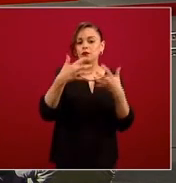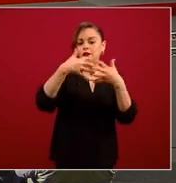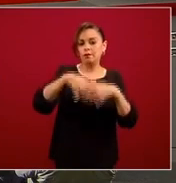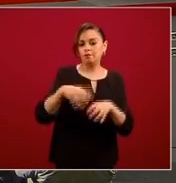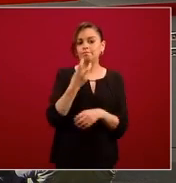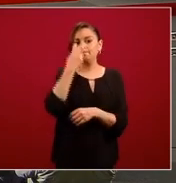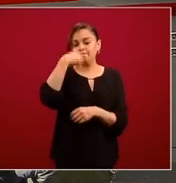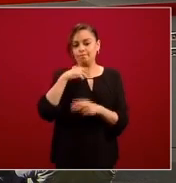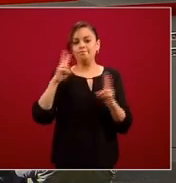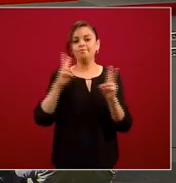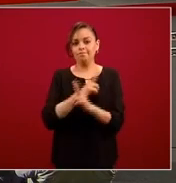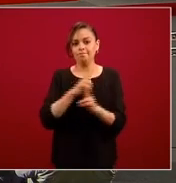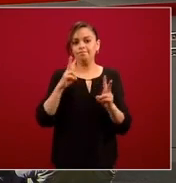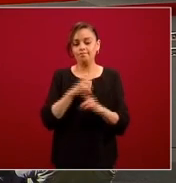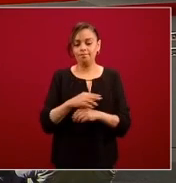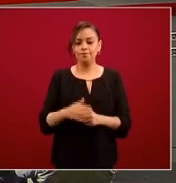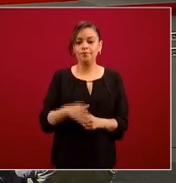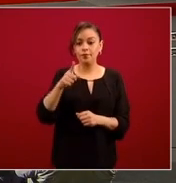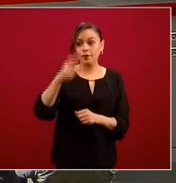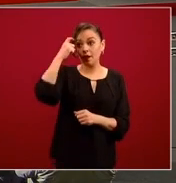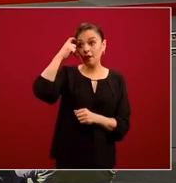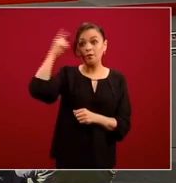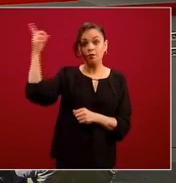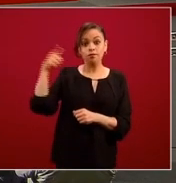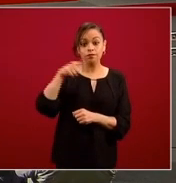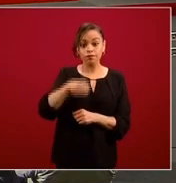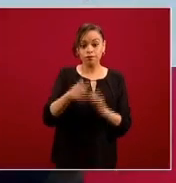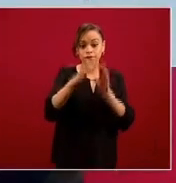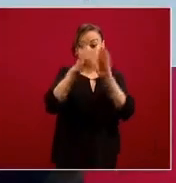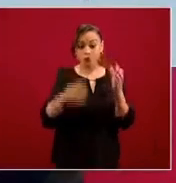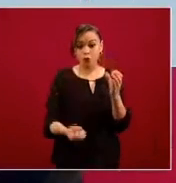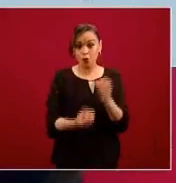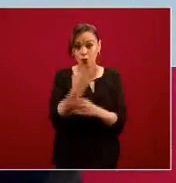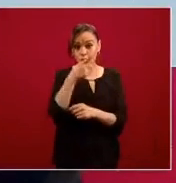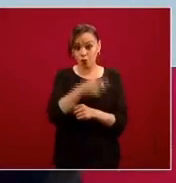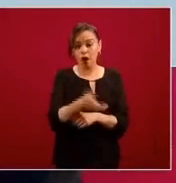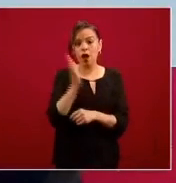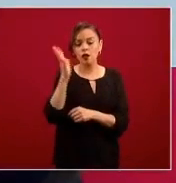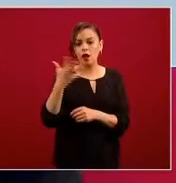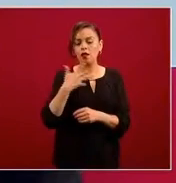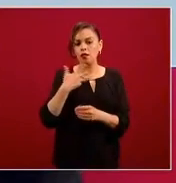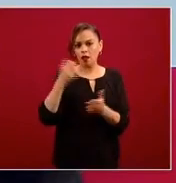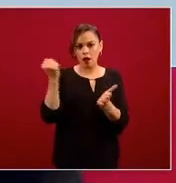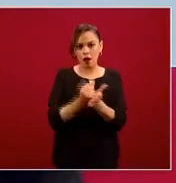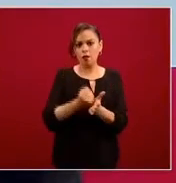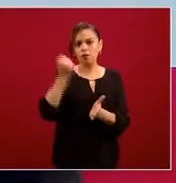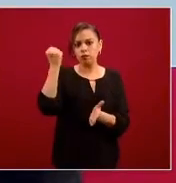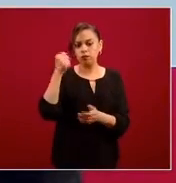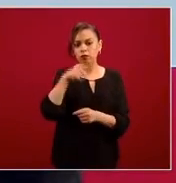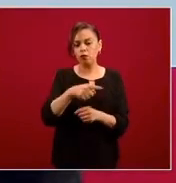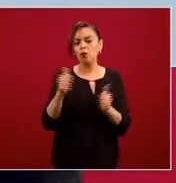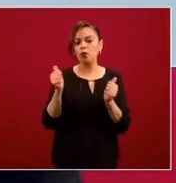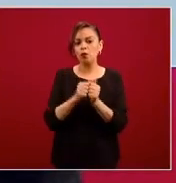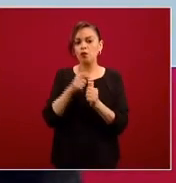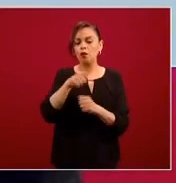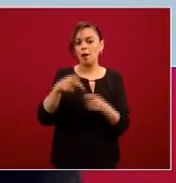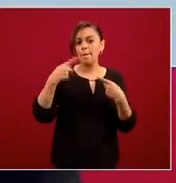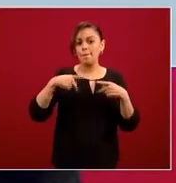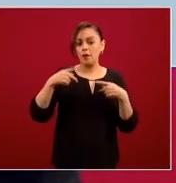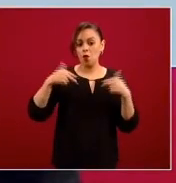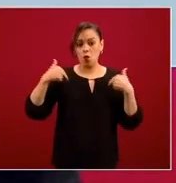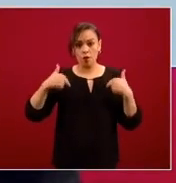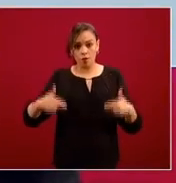the equipment effectively. Now, this equipment has been approved. It's been approved for use with